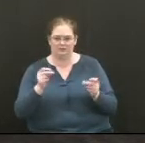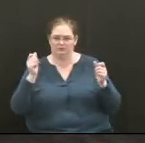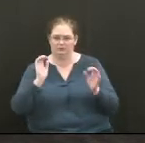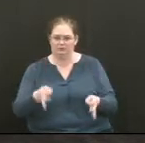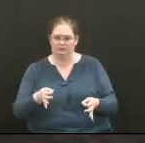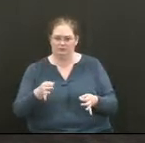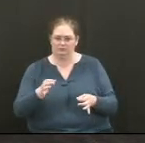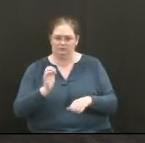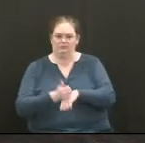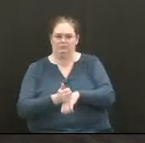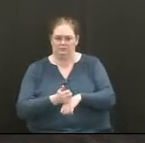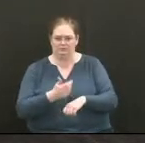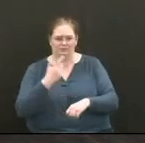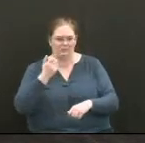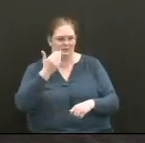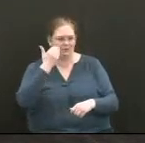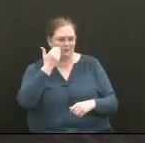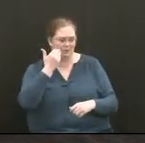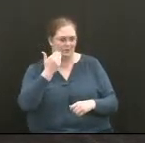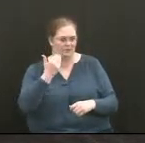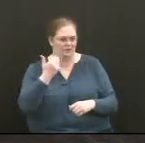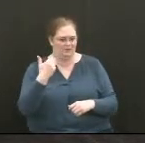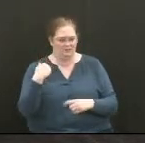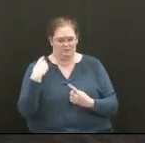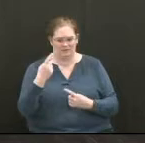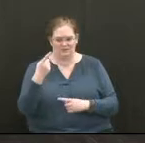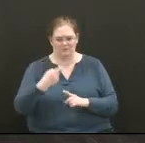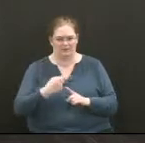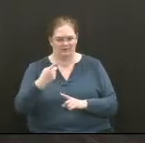know, we know for the past month and a